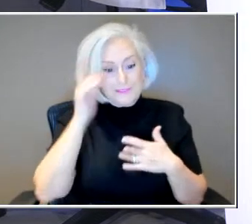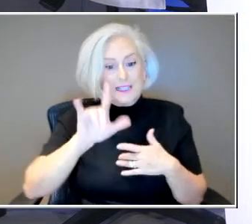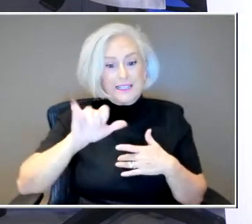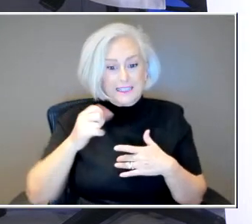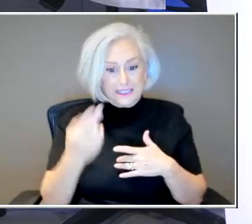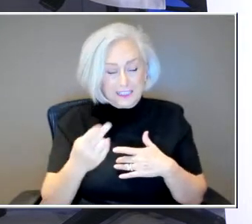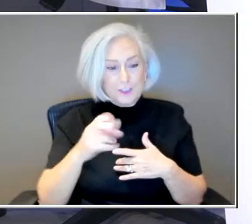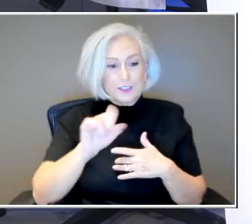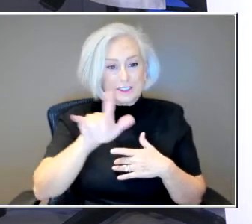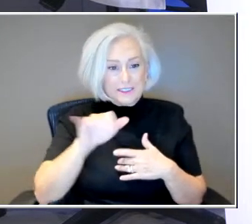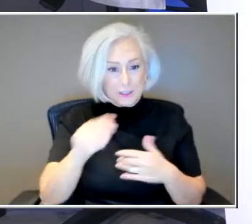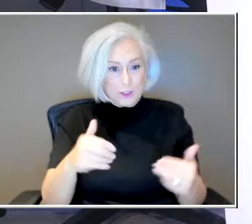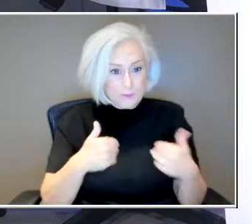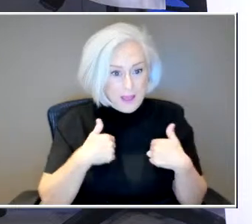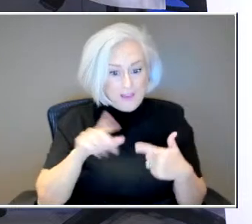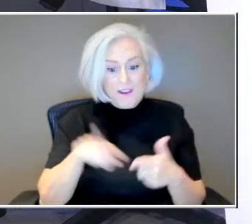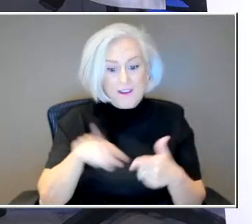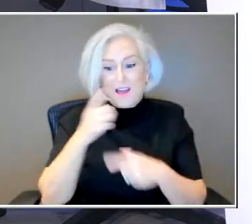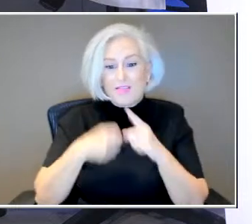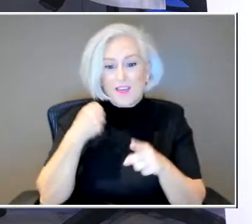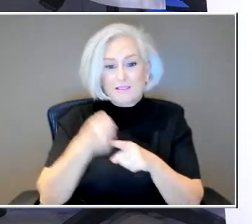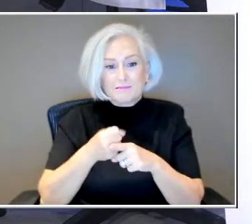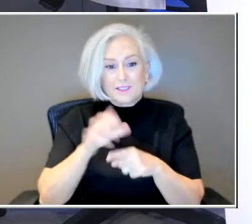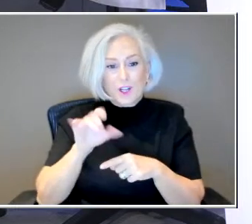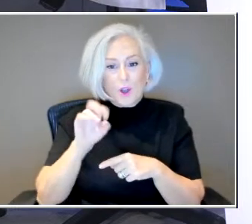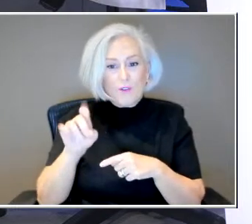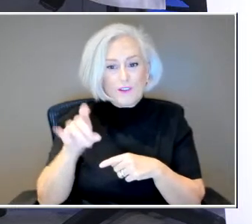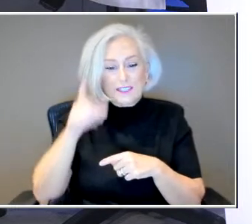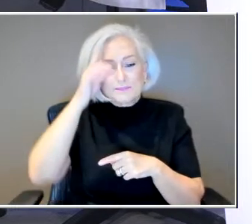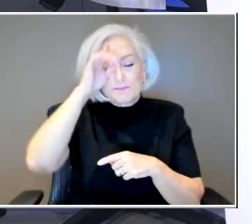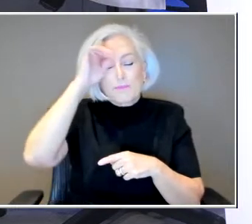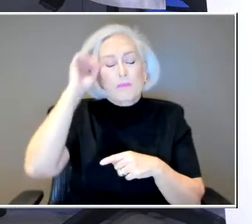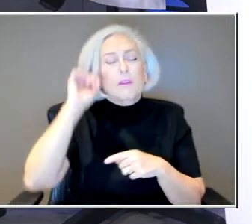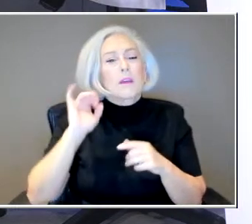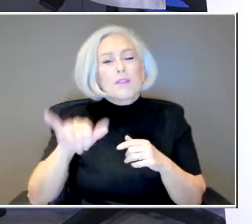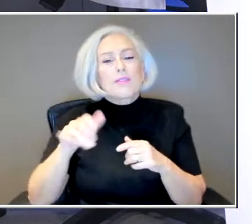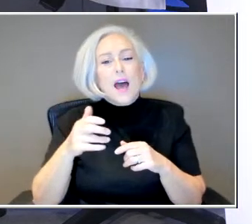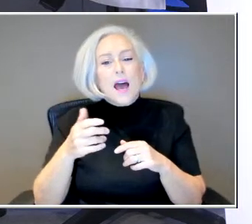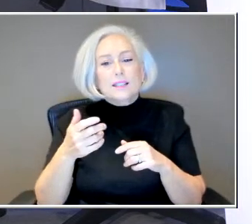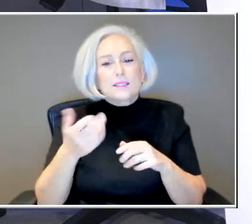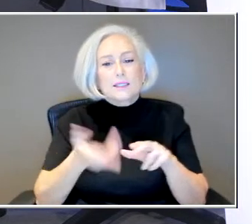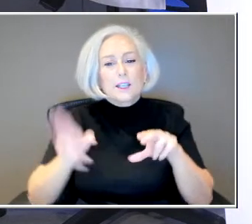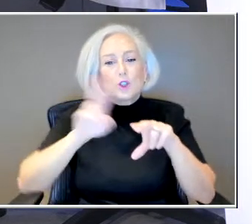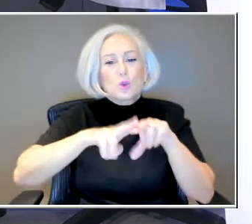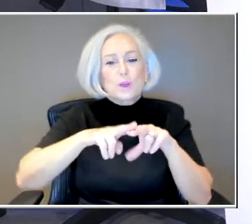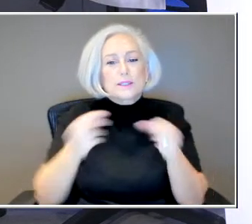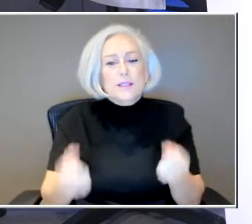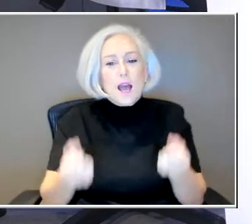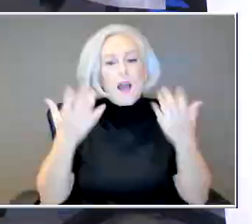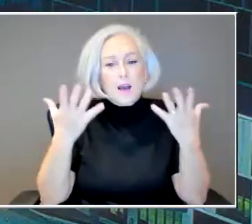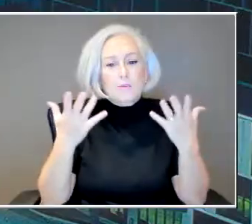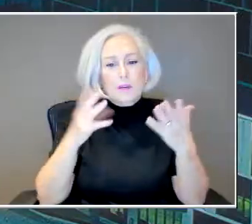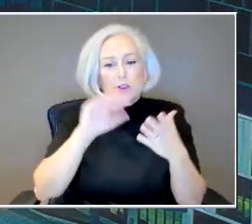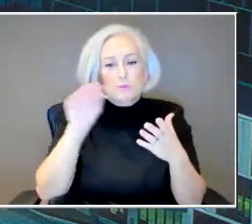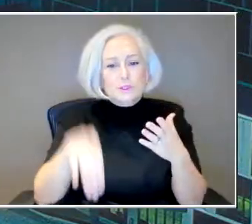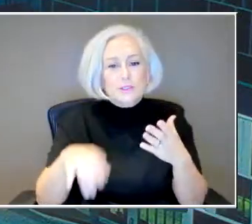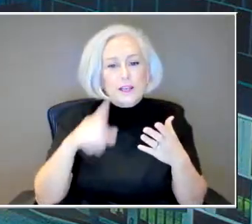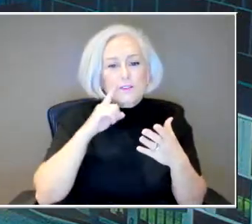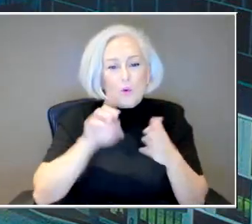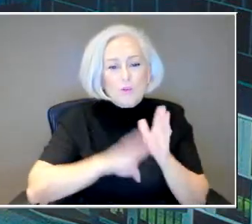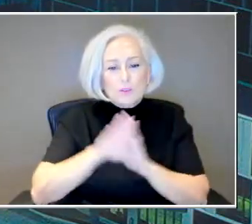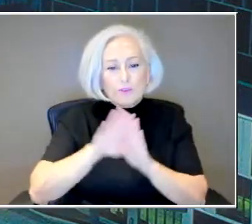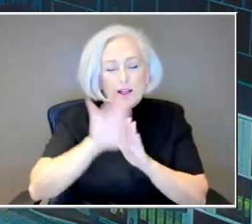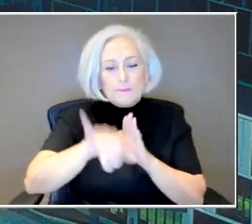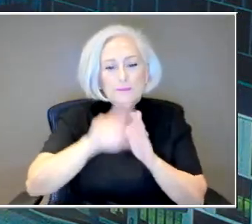syndrome, how much does that really increase their risk of developing one of these types of cancers? Yeah, that's a great question. So